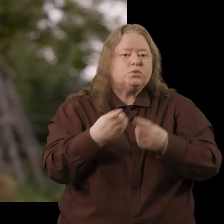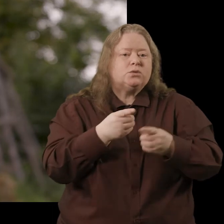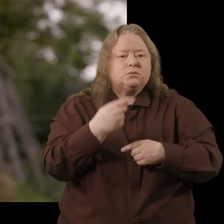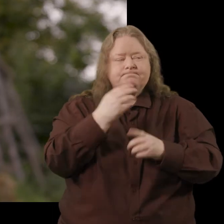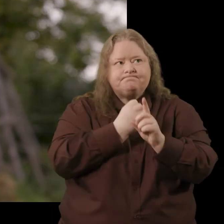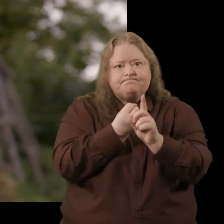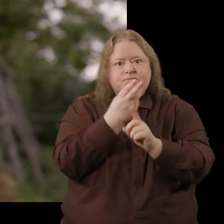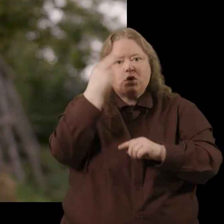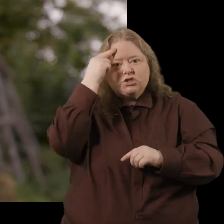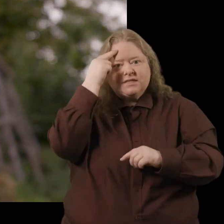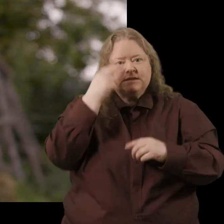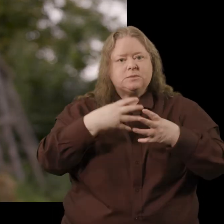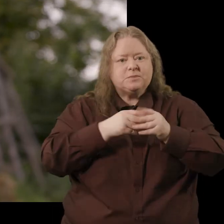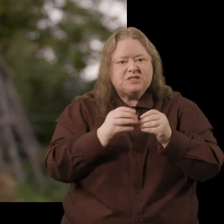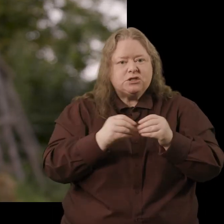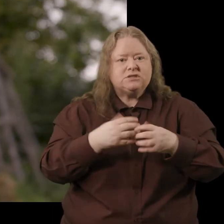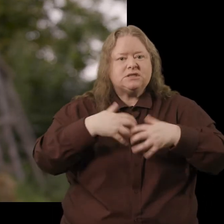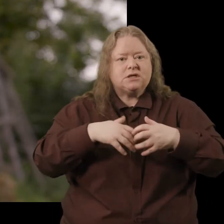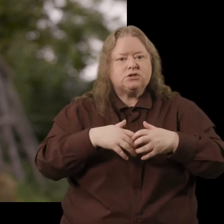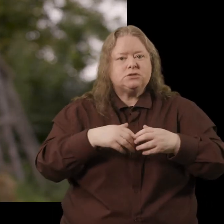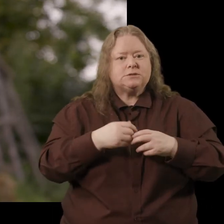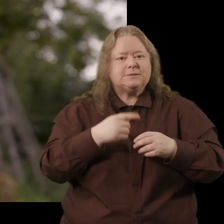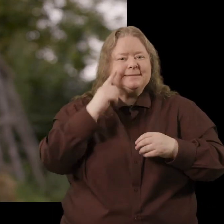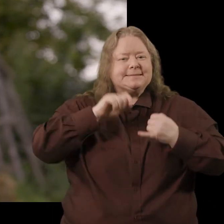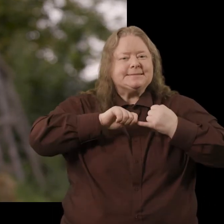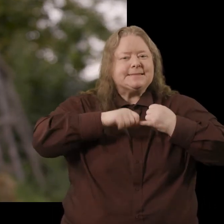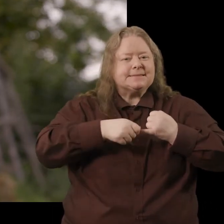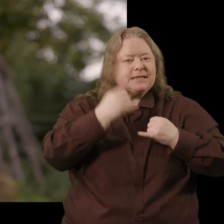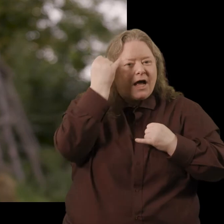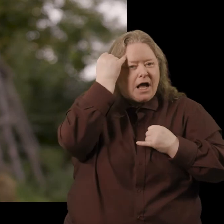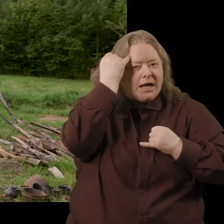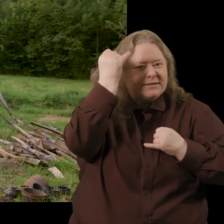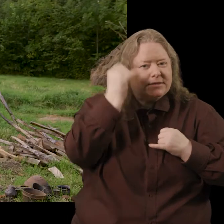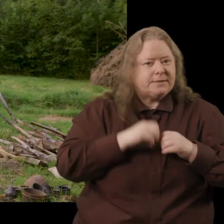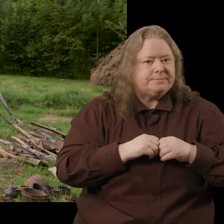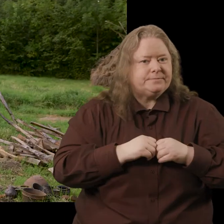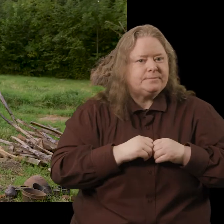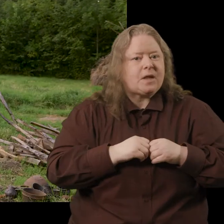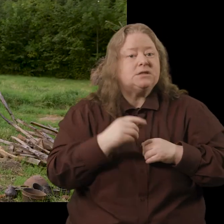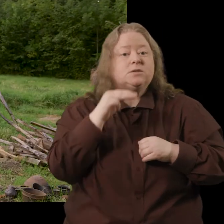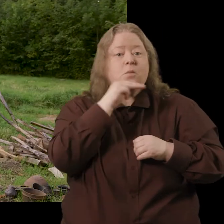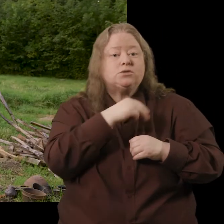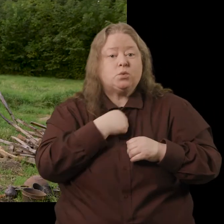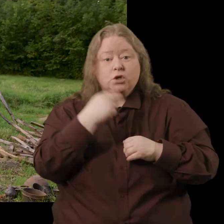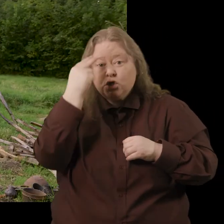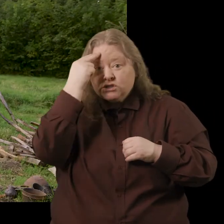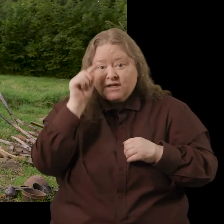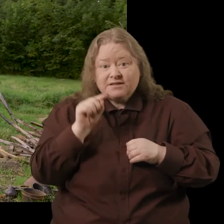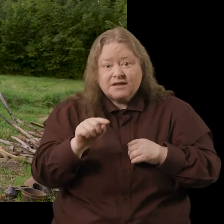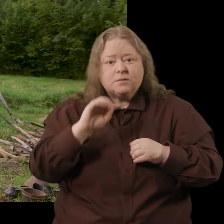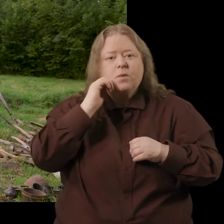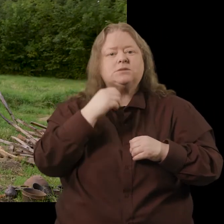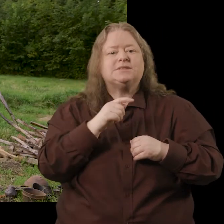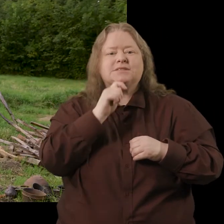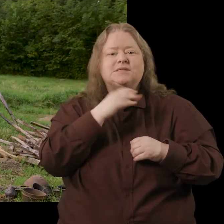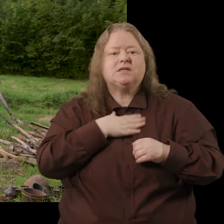understanding of materials and technologies as a kind of as a way to test them ideas. And it's important that we understand that, because that can tell